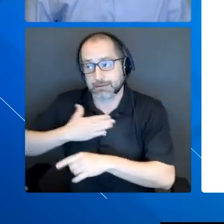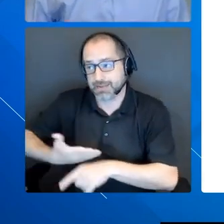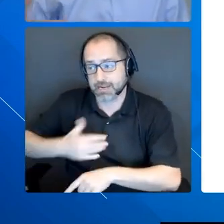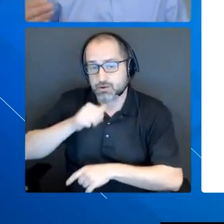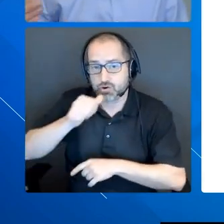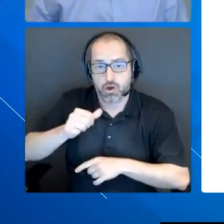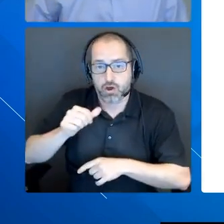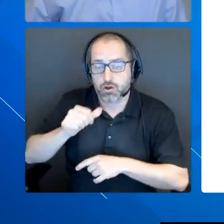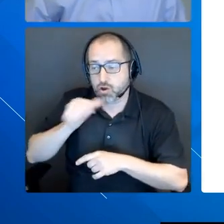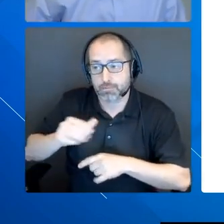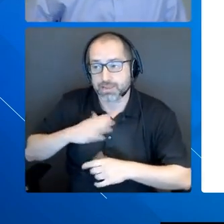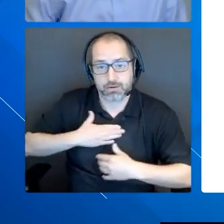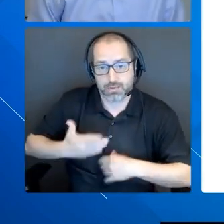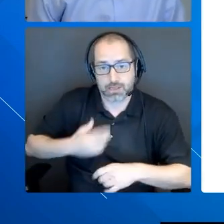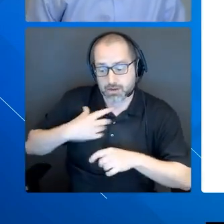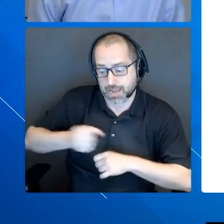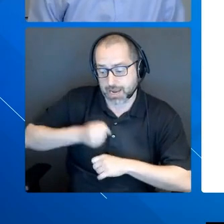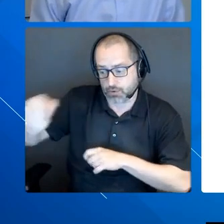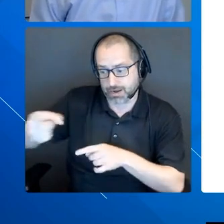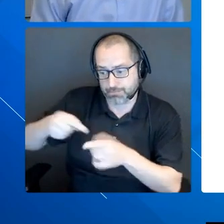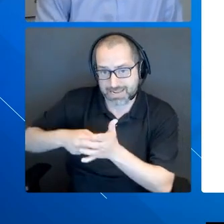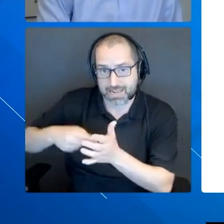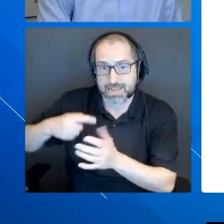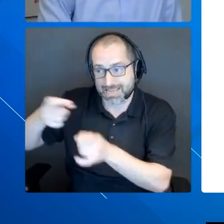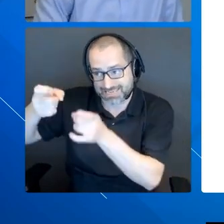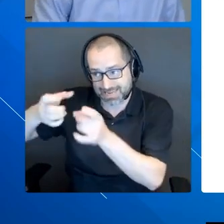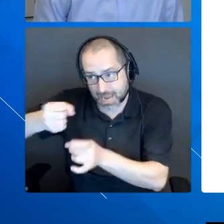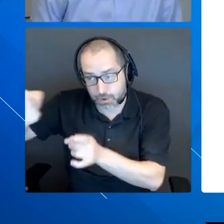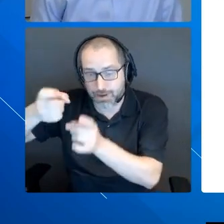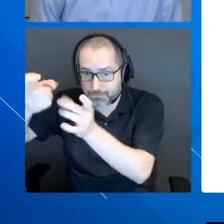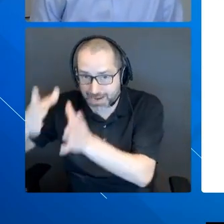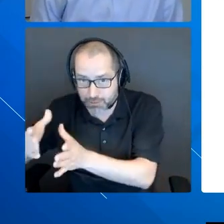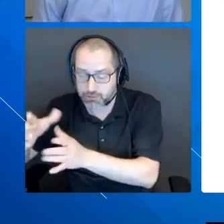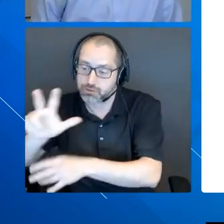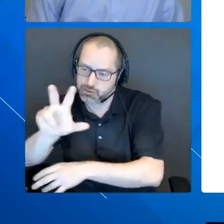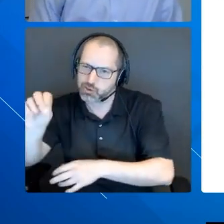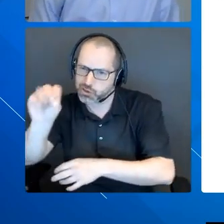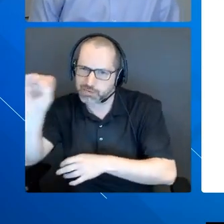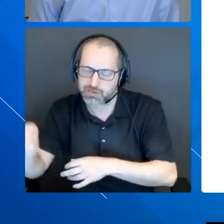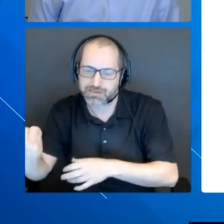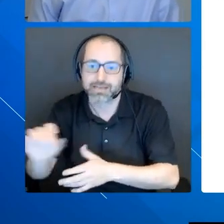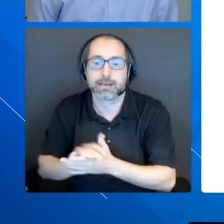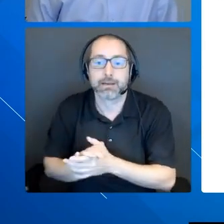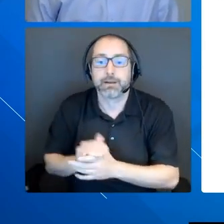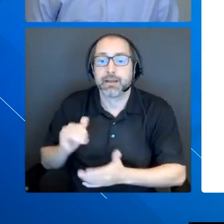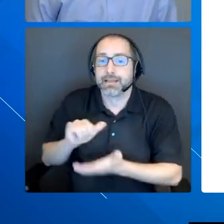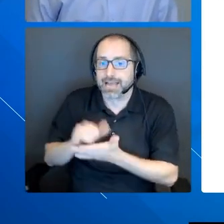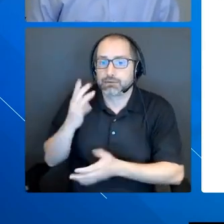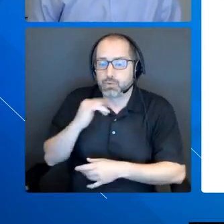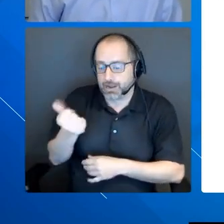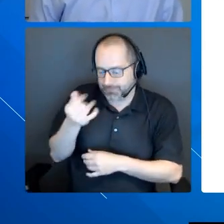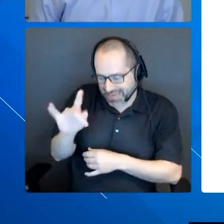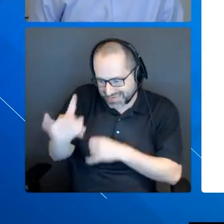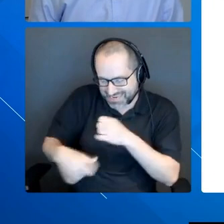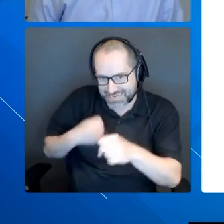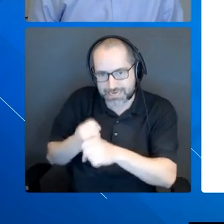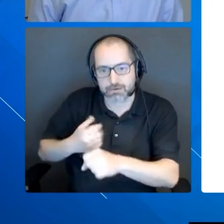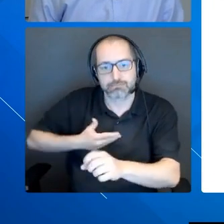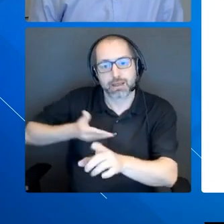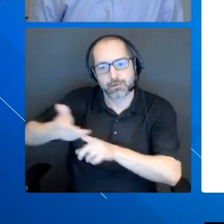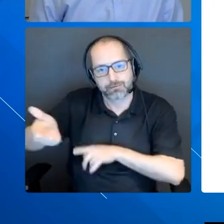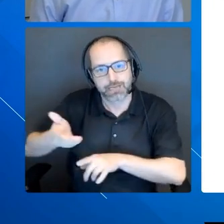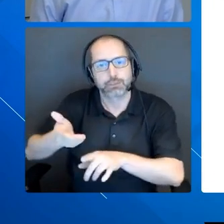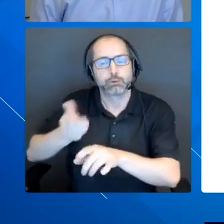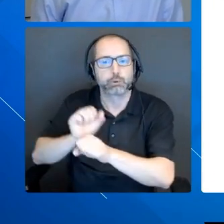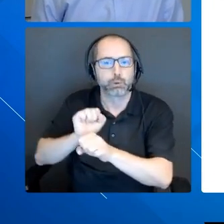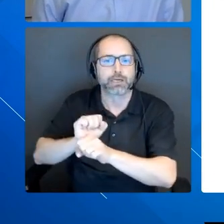that's just the hiring managers that admitted it. That was 30%. Which is why I've dedicated the last 18 years of my professional career to accessibility.